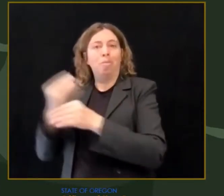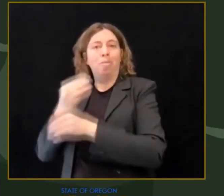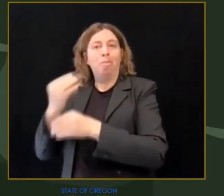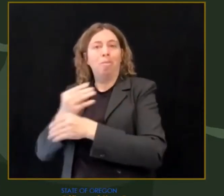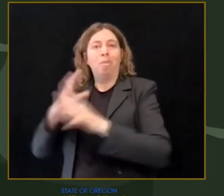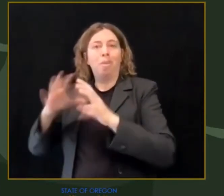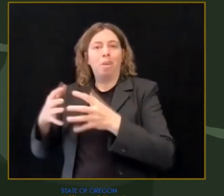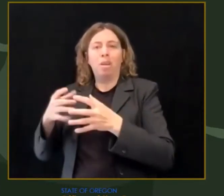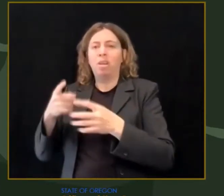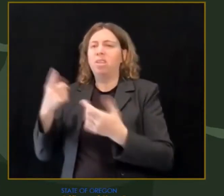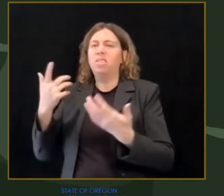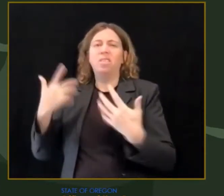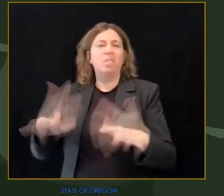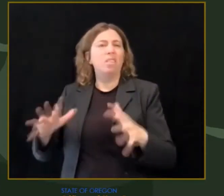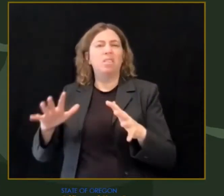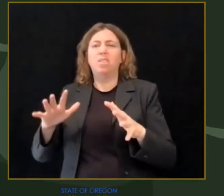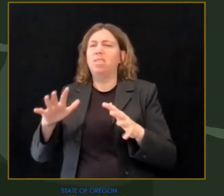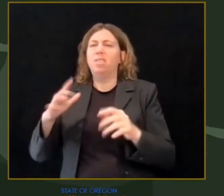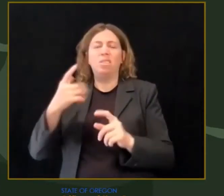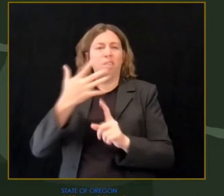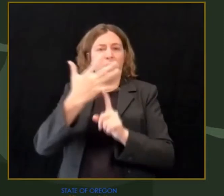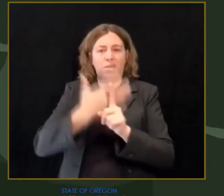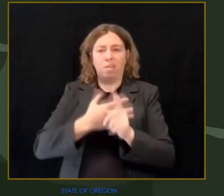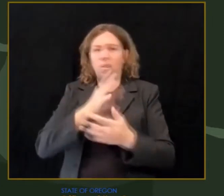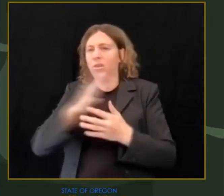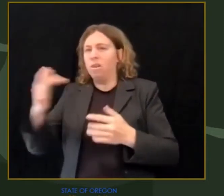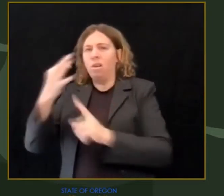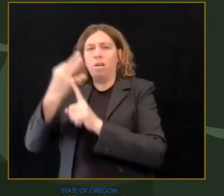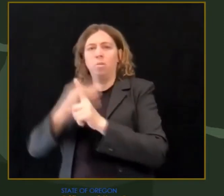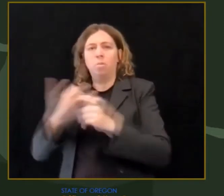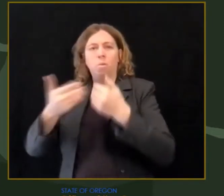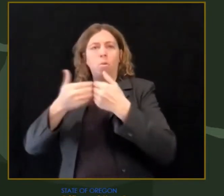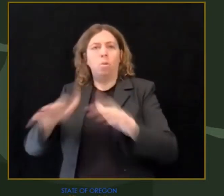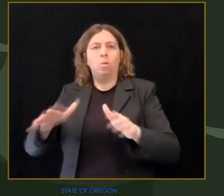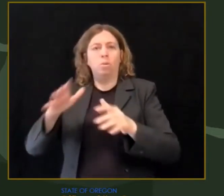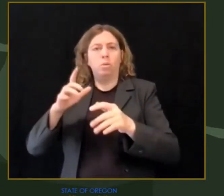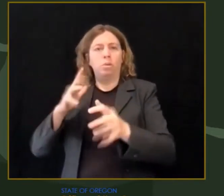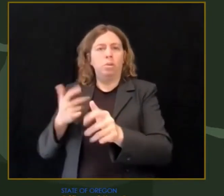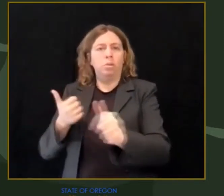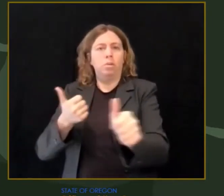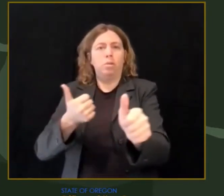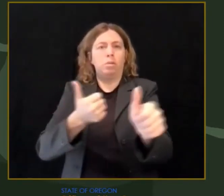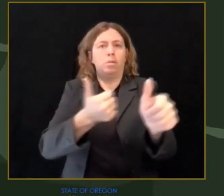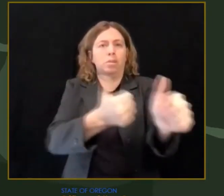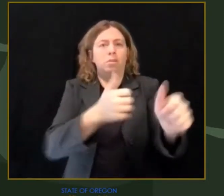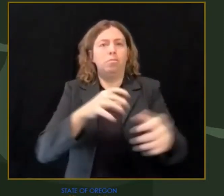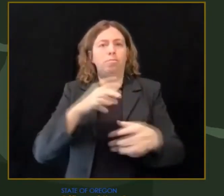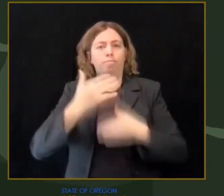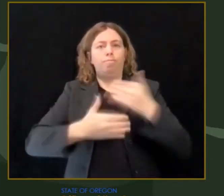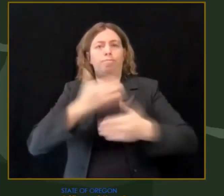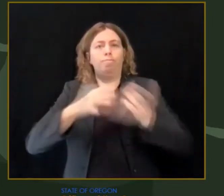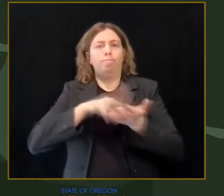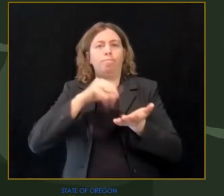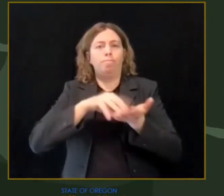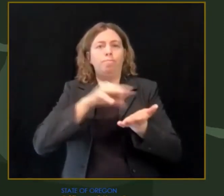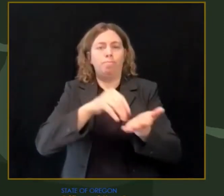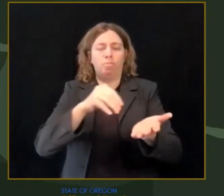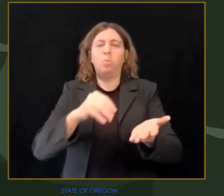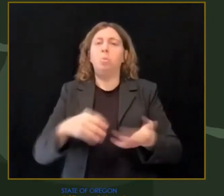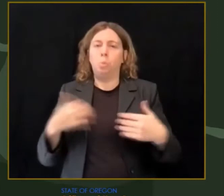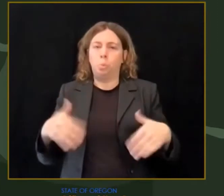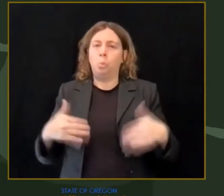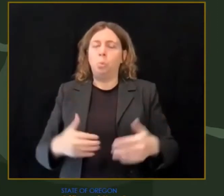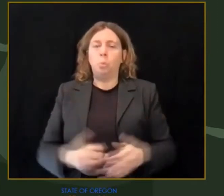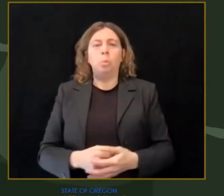learning by the end of this school year. We also know that so many families have struggled to meet the demands